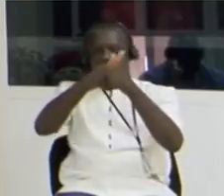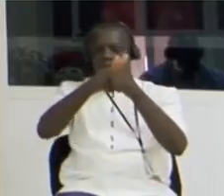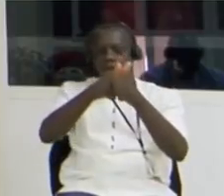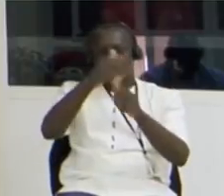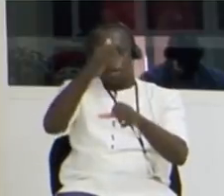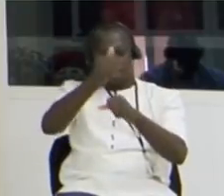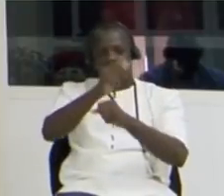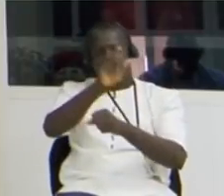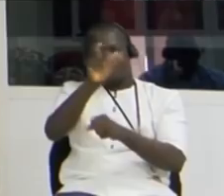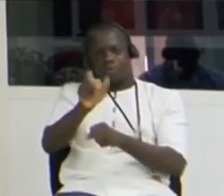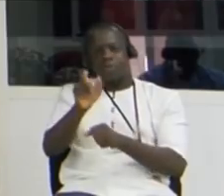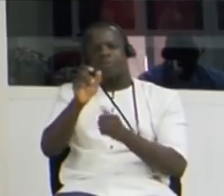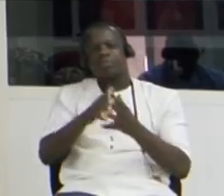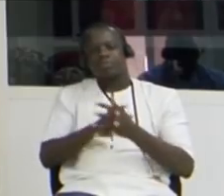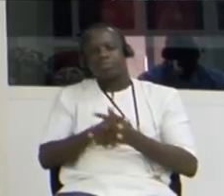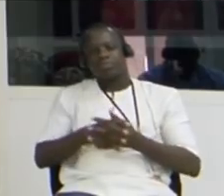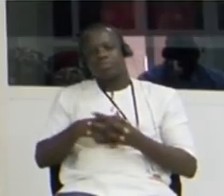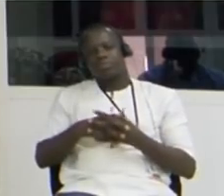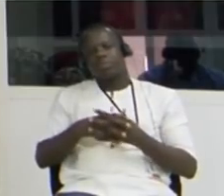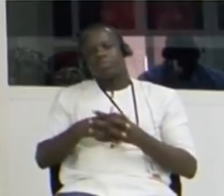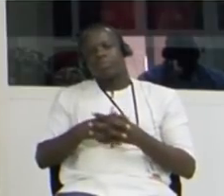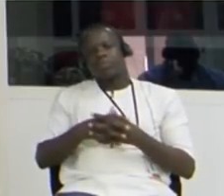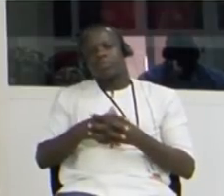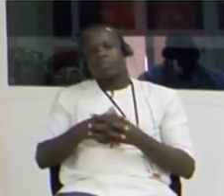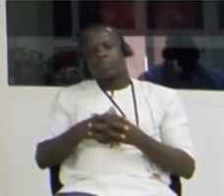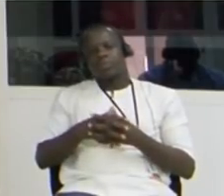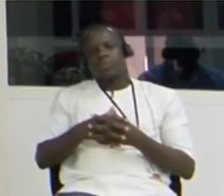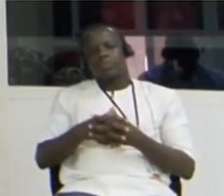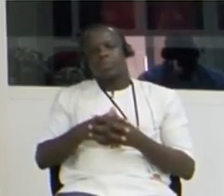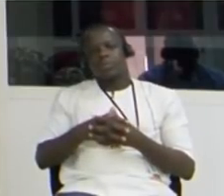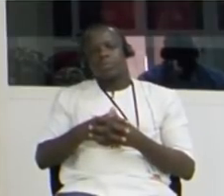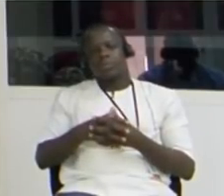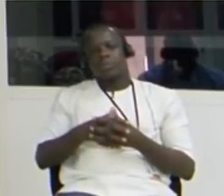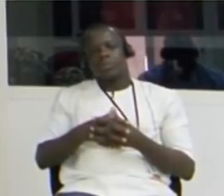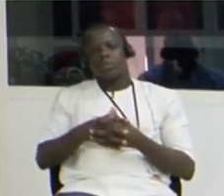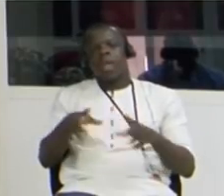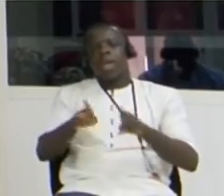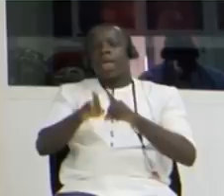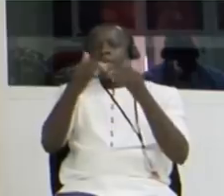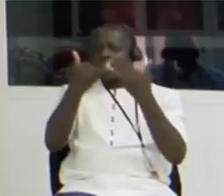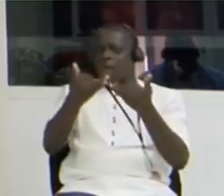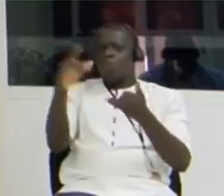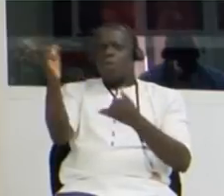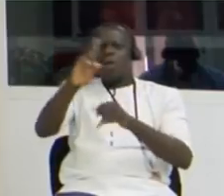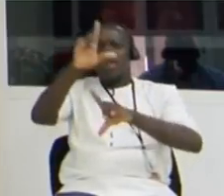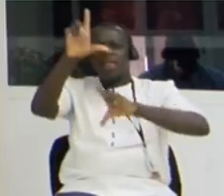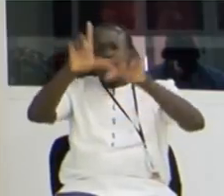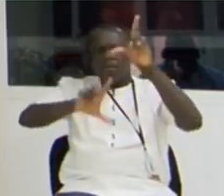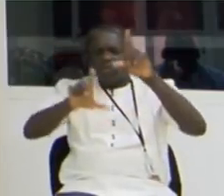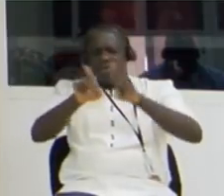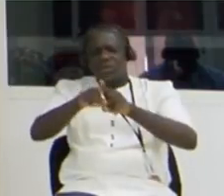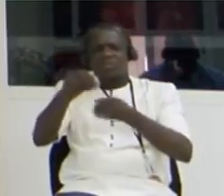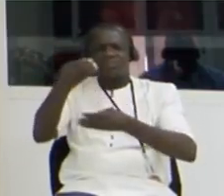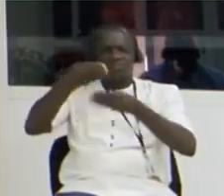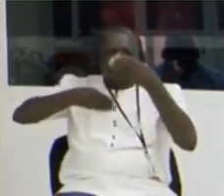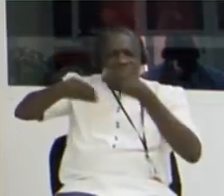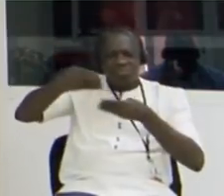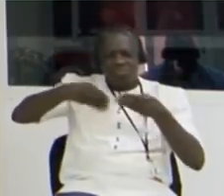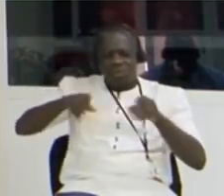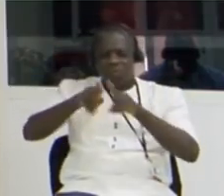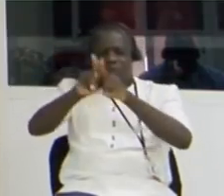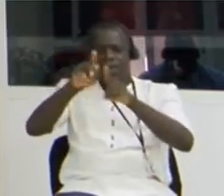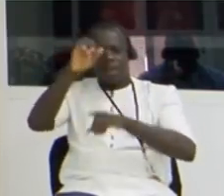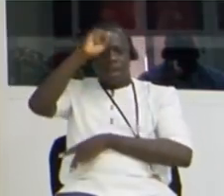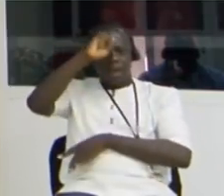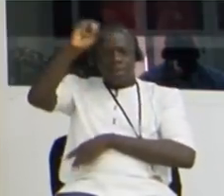of interaction they would have with the president at these official functions, if he was